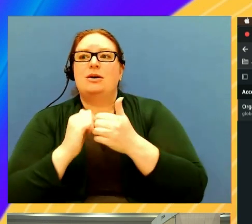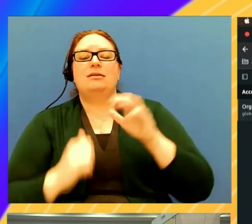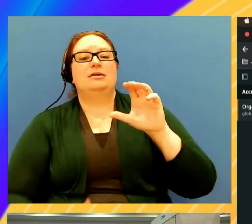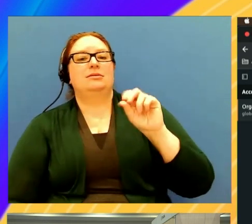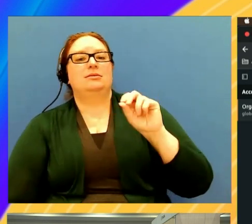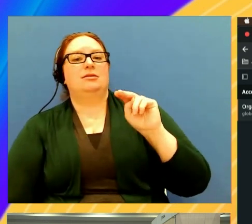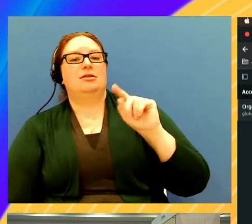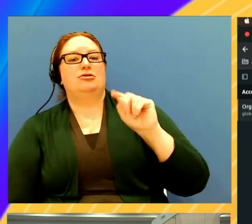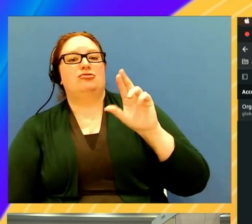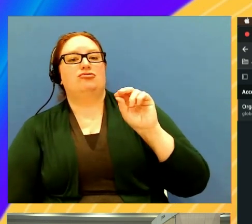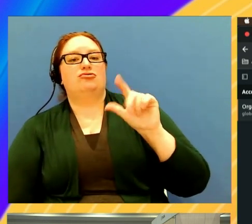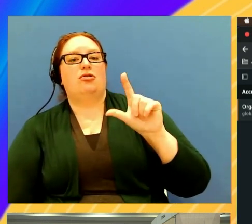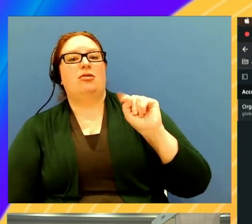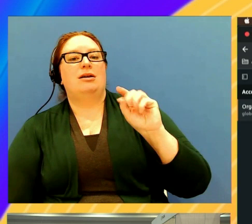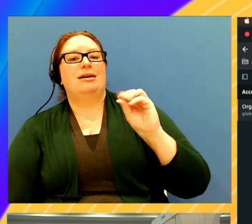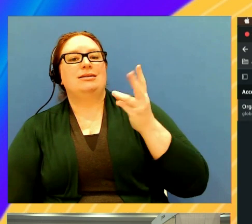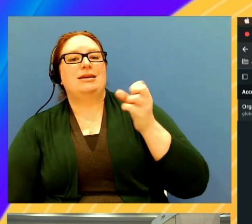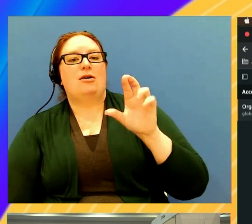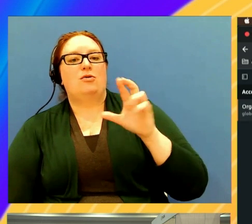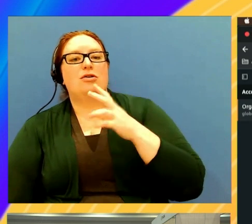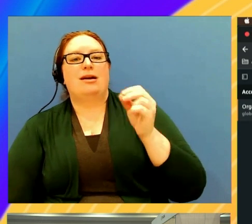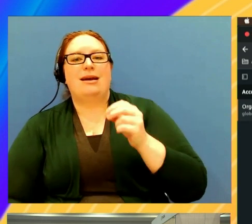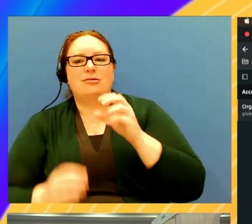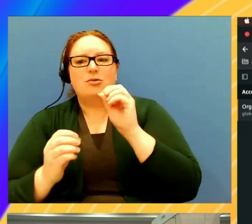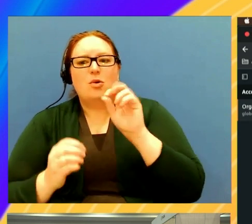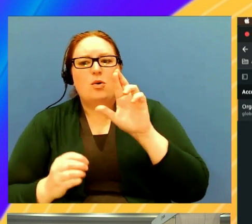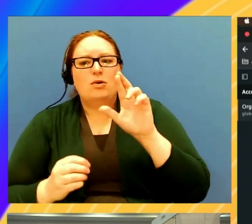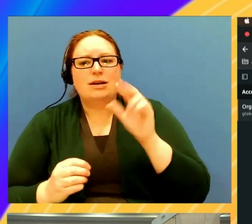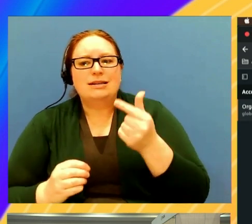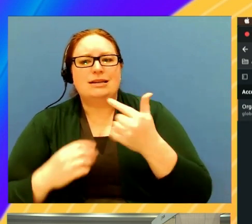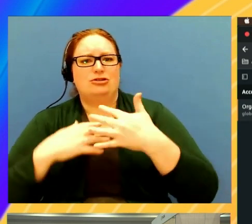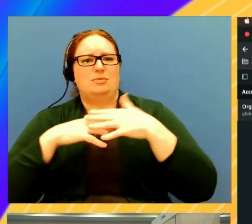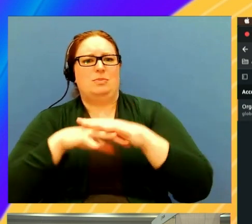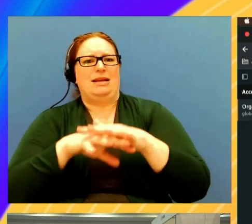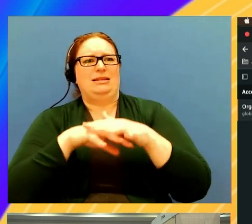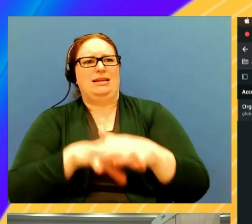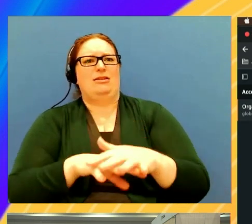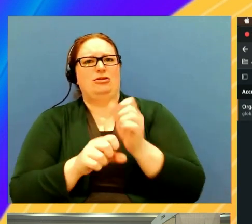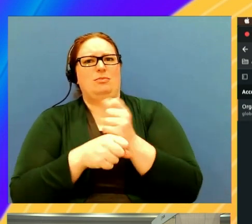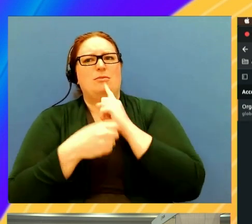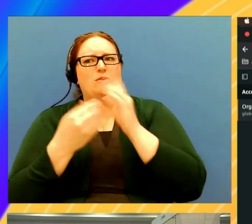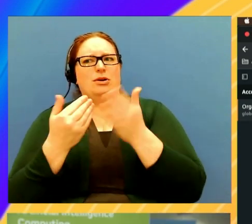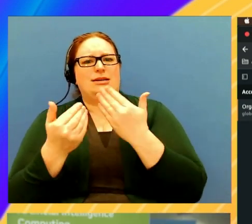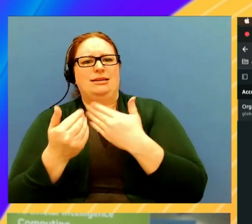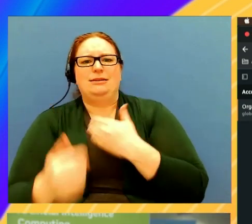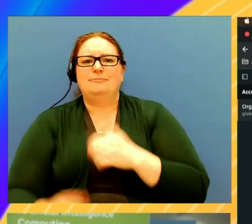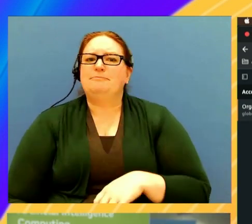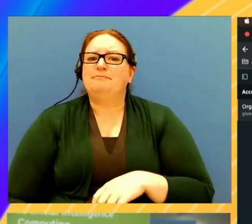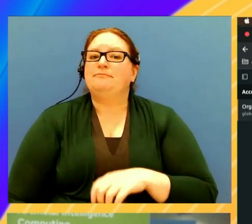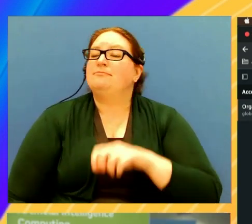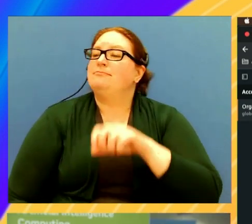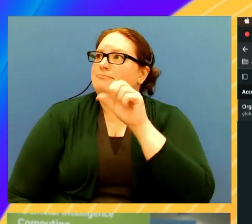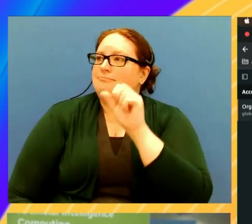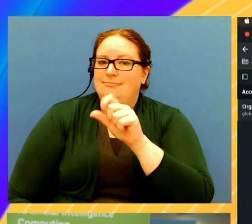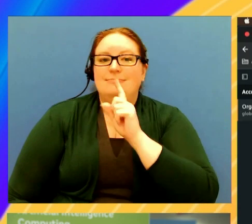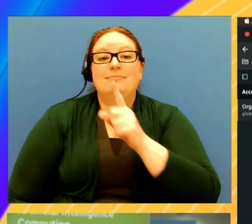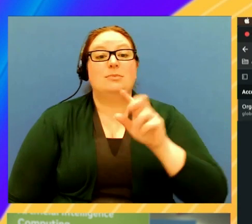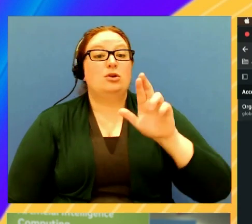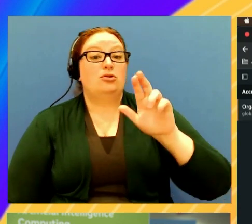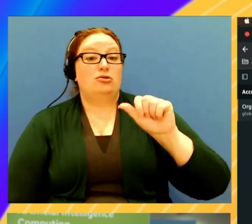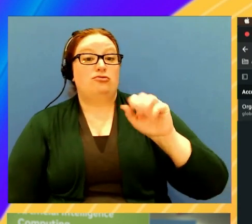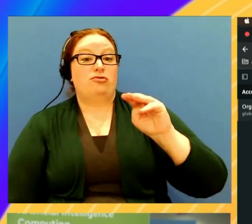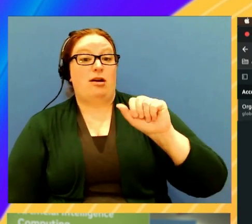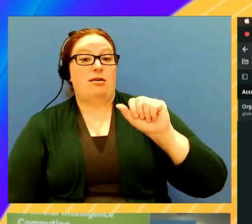organizations blending together to make this much easier for our customers? Yeah, absolutely. And so Robin will actually show during